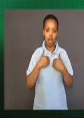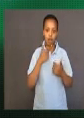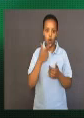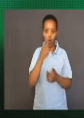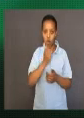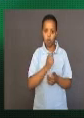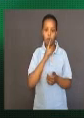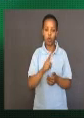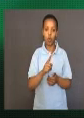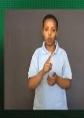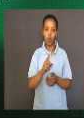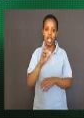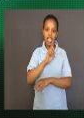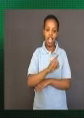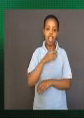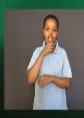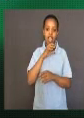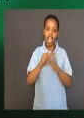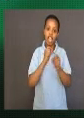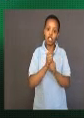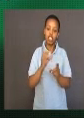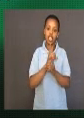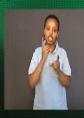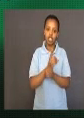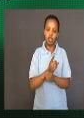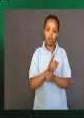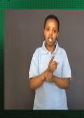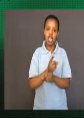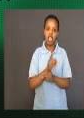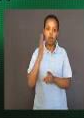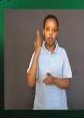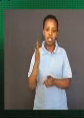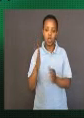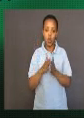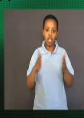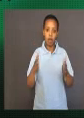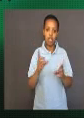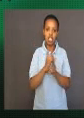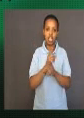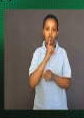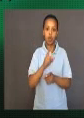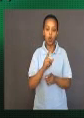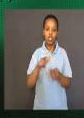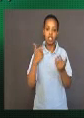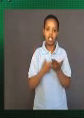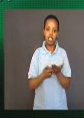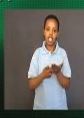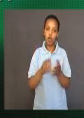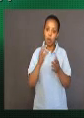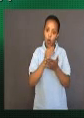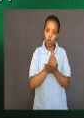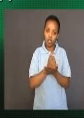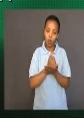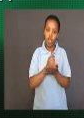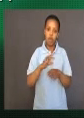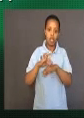Day-age creationism is similar to gap creationism in the length of time it took to form